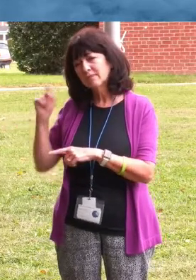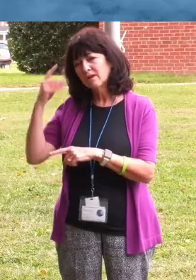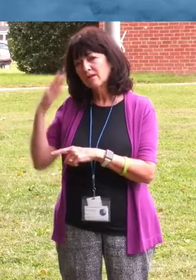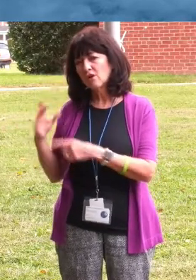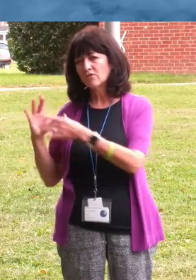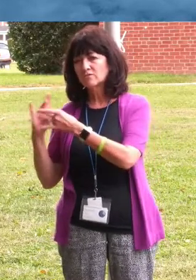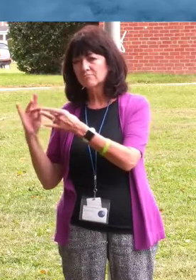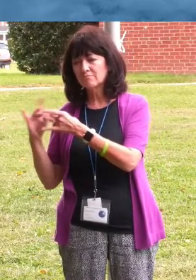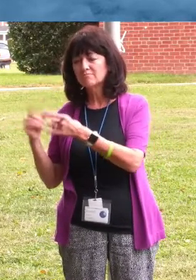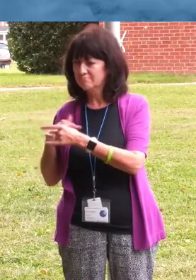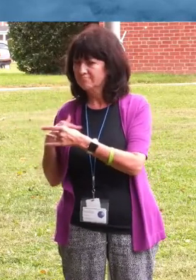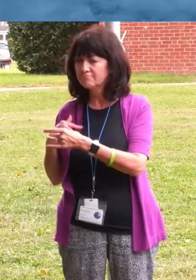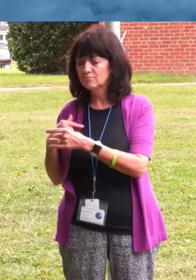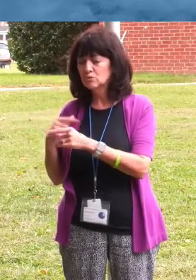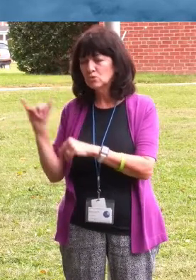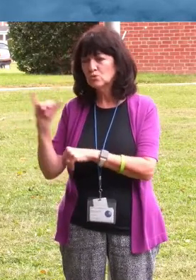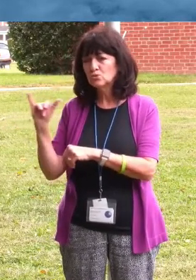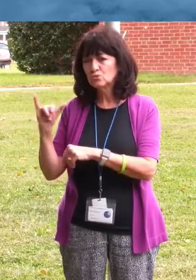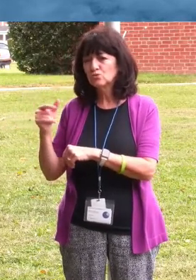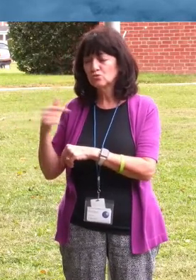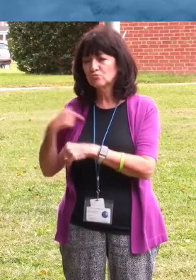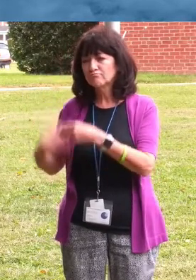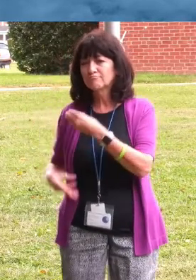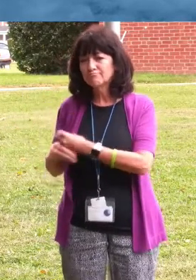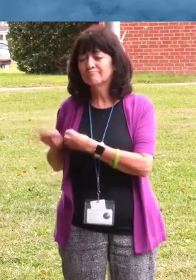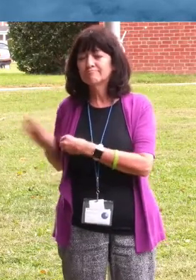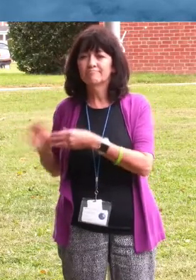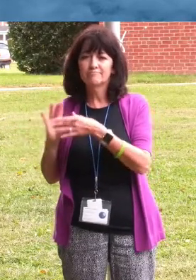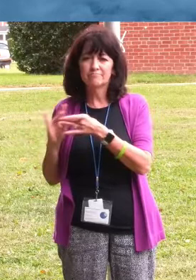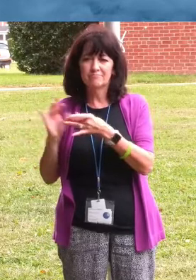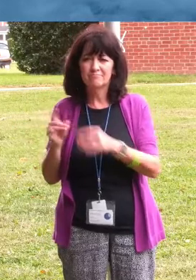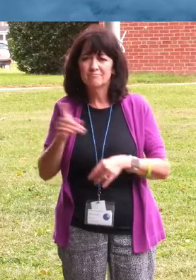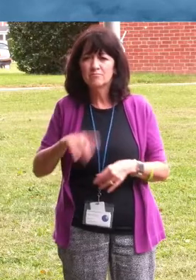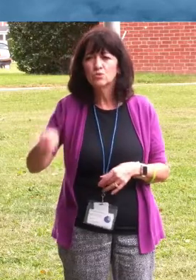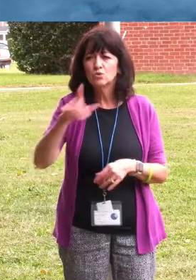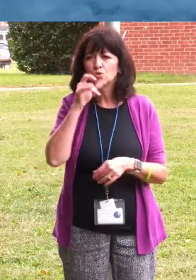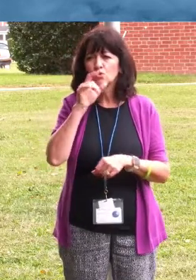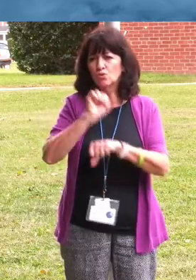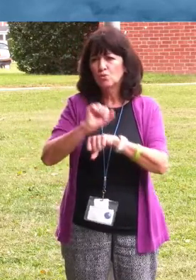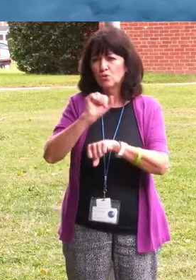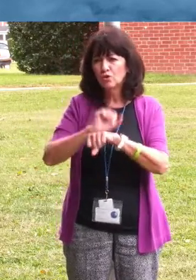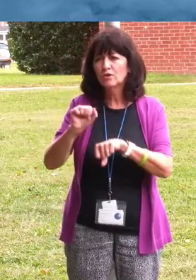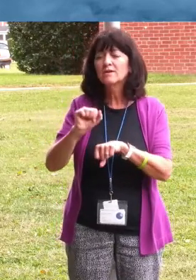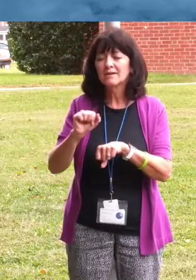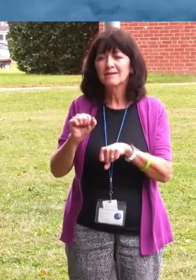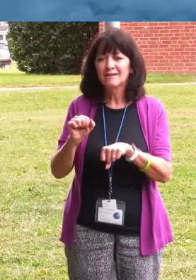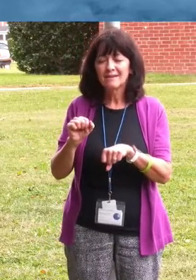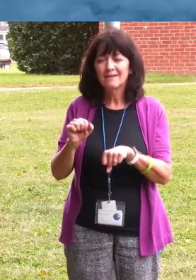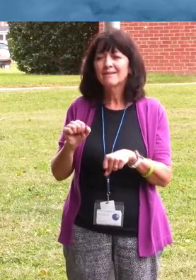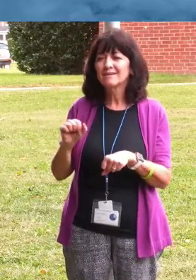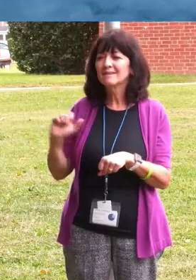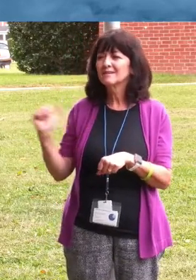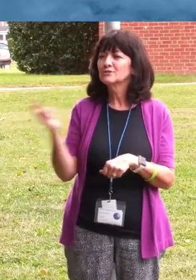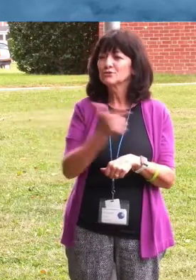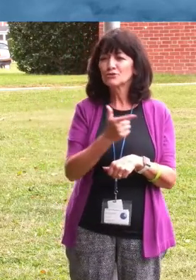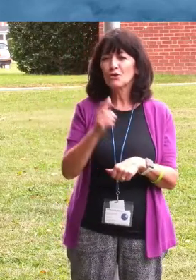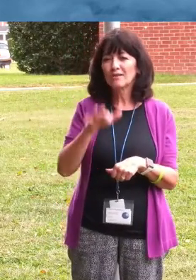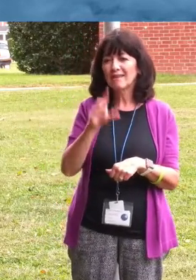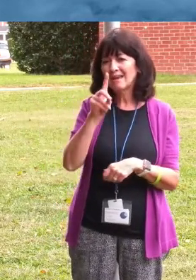staff members at the Hospital for the Chronically Ill, as well as across the Division of goodness Lord,